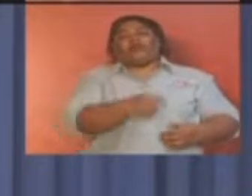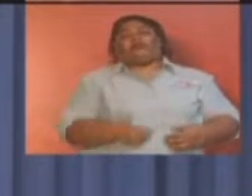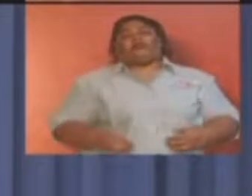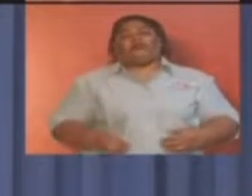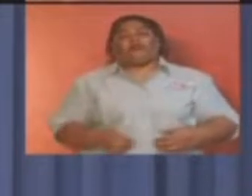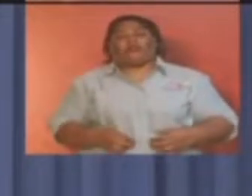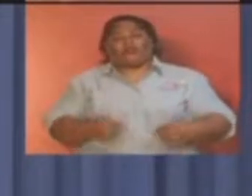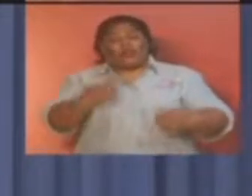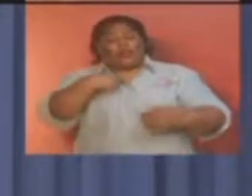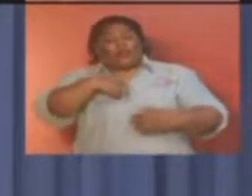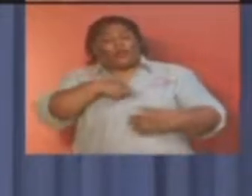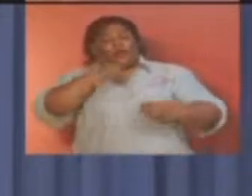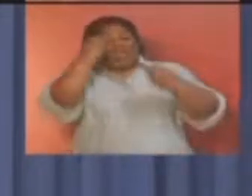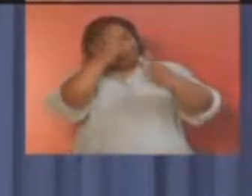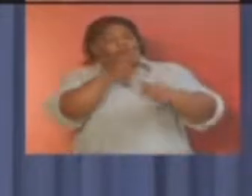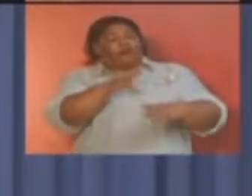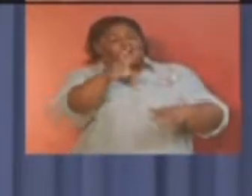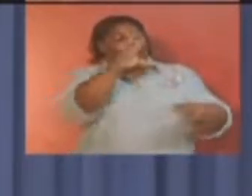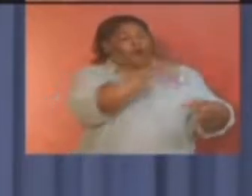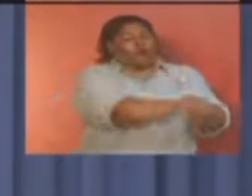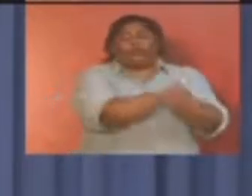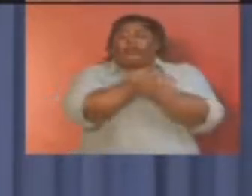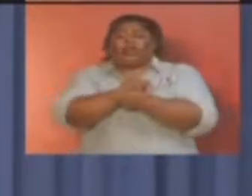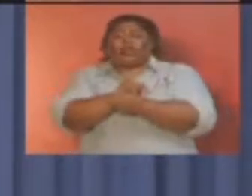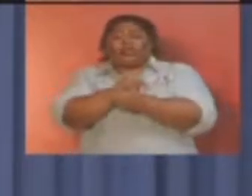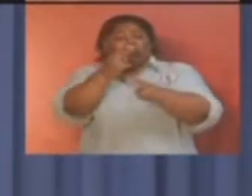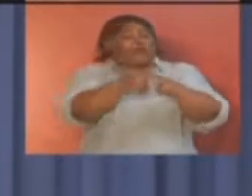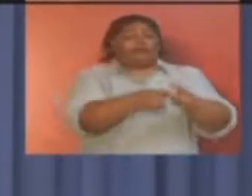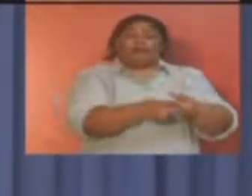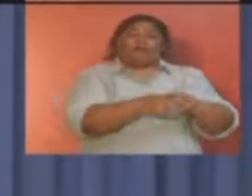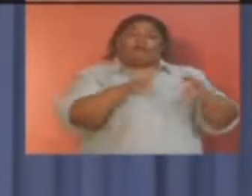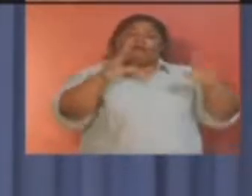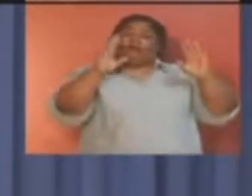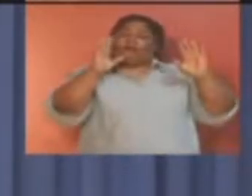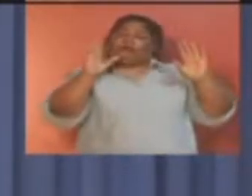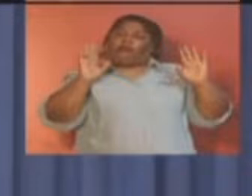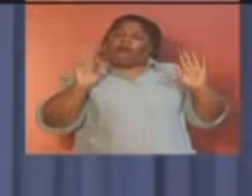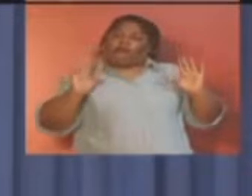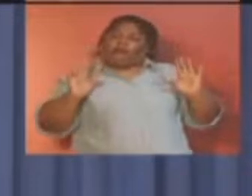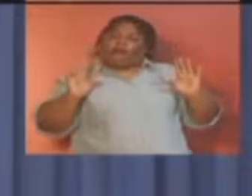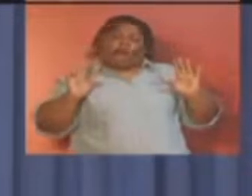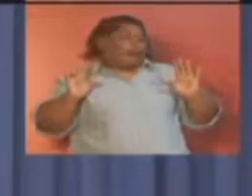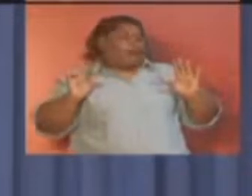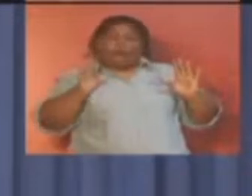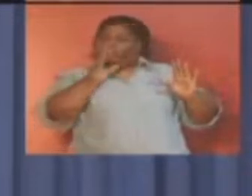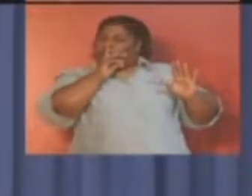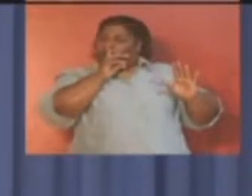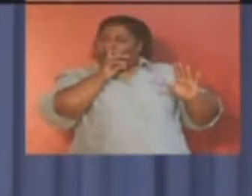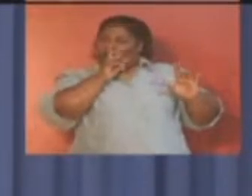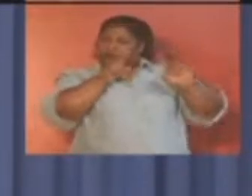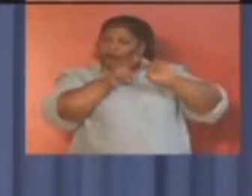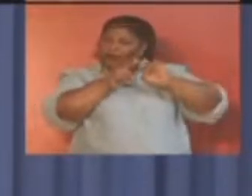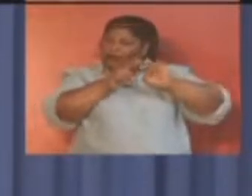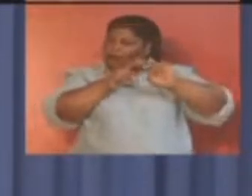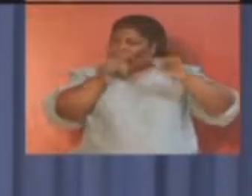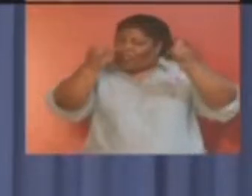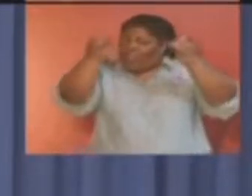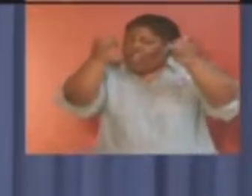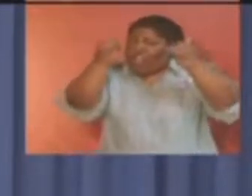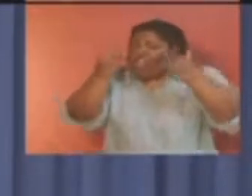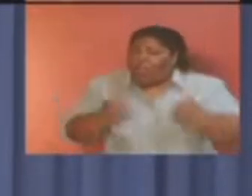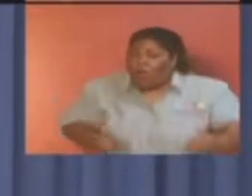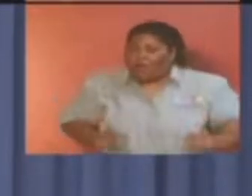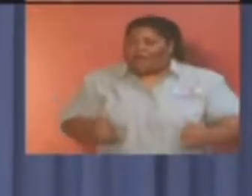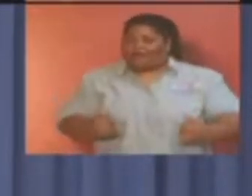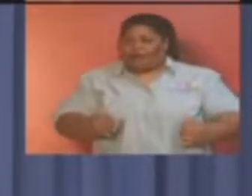on, but I could ask him to ensure that he and his men and women, who are now called upon to do even more than they were